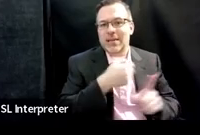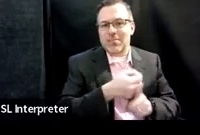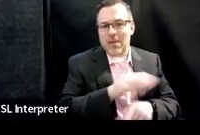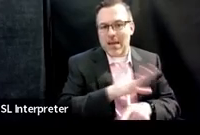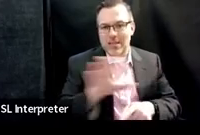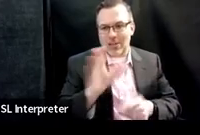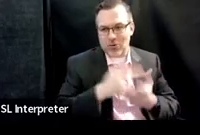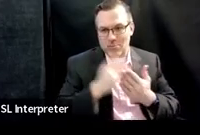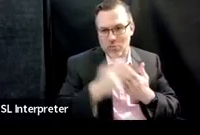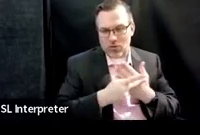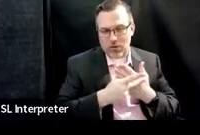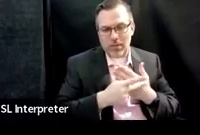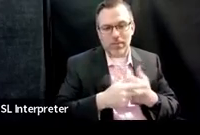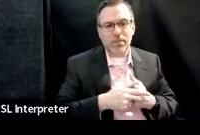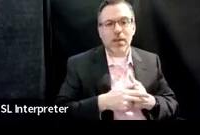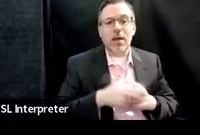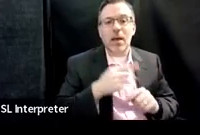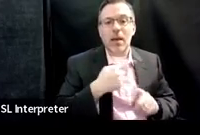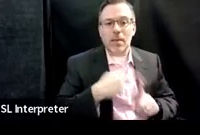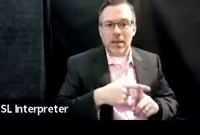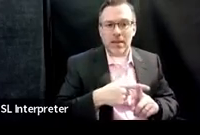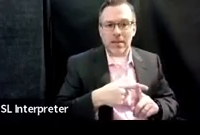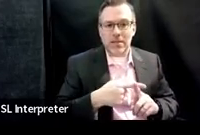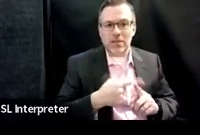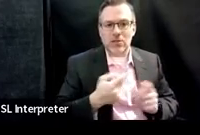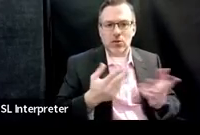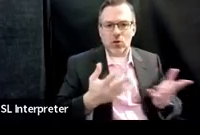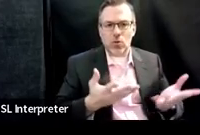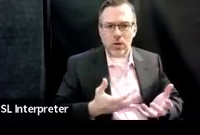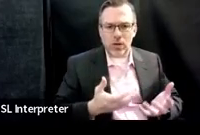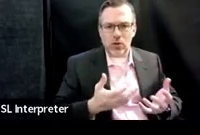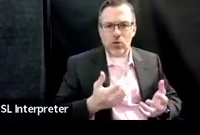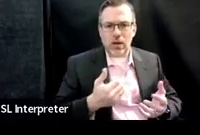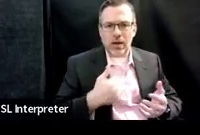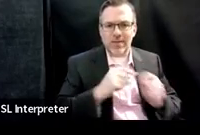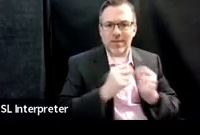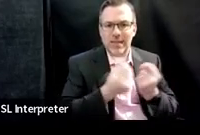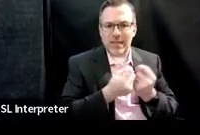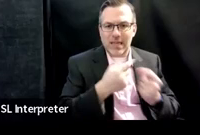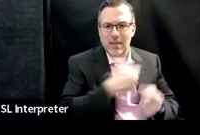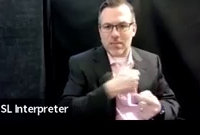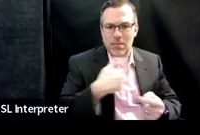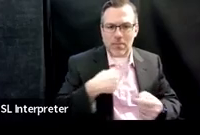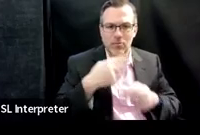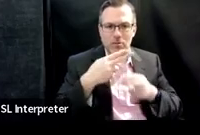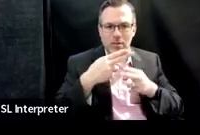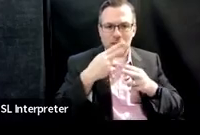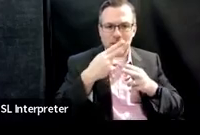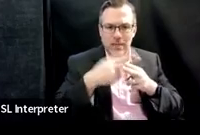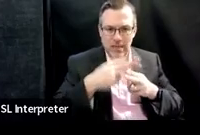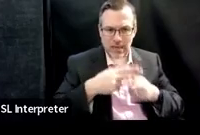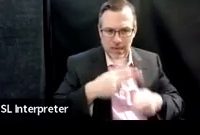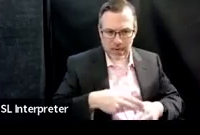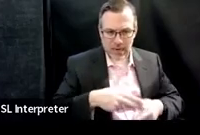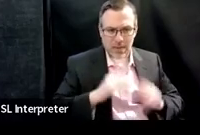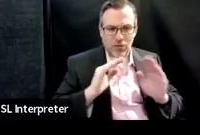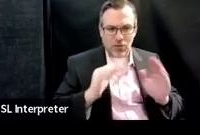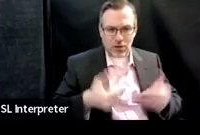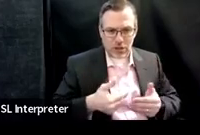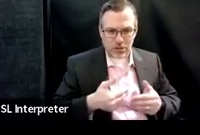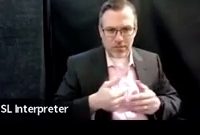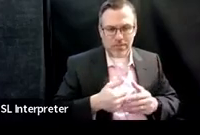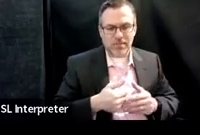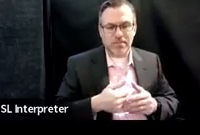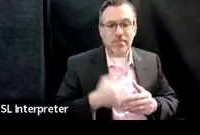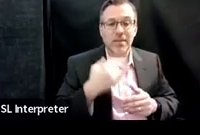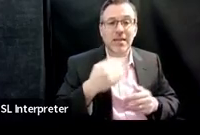document introductions of team members and confidentiality statement is recommended. And if you're going